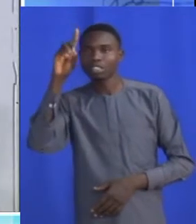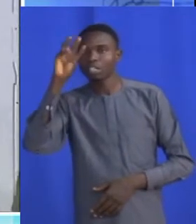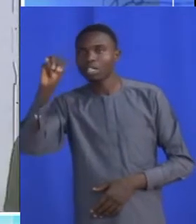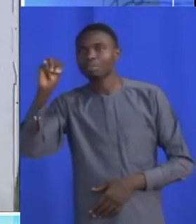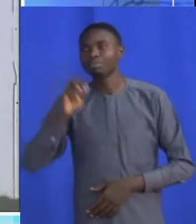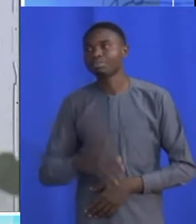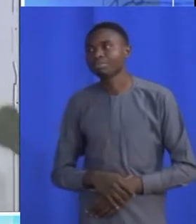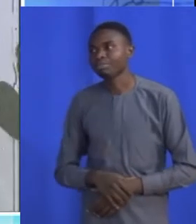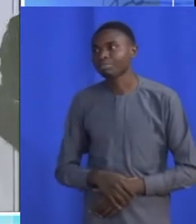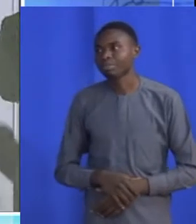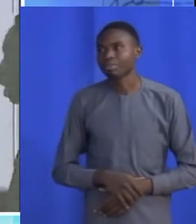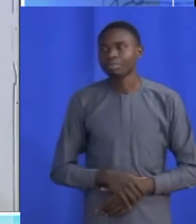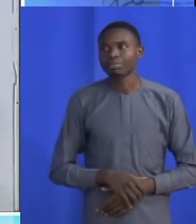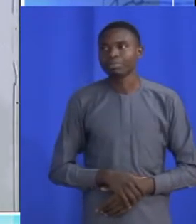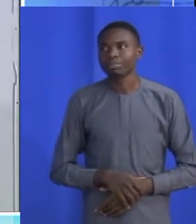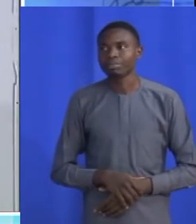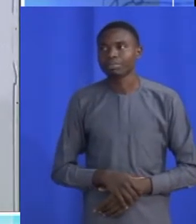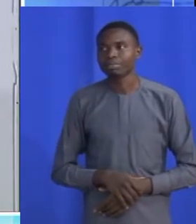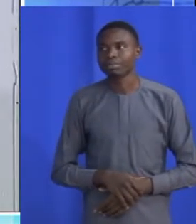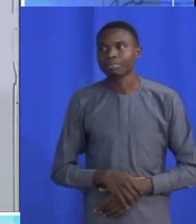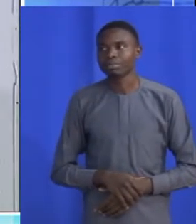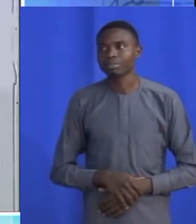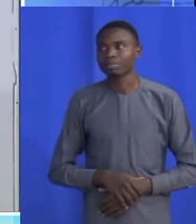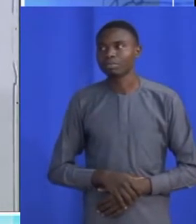in nature. These principles, how are they applied?